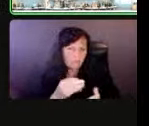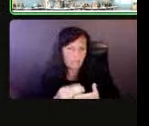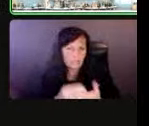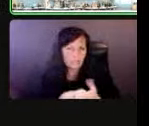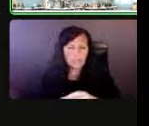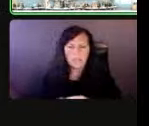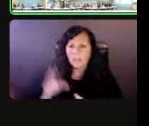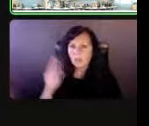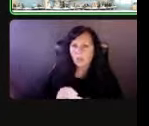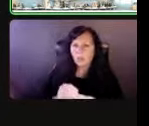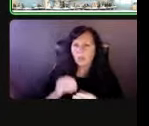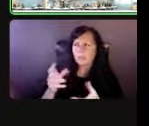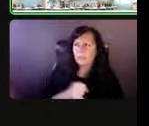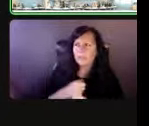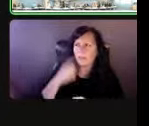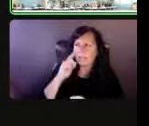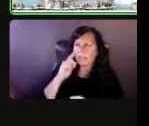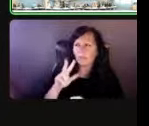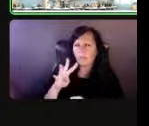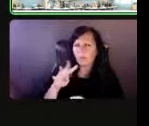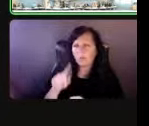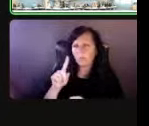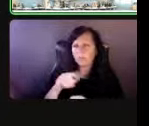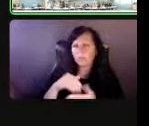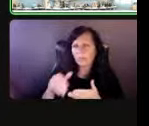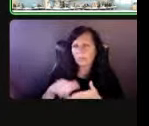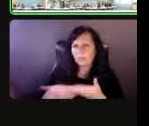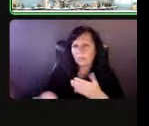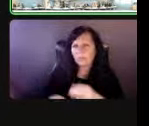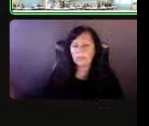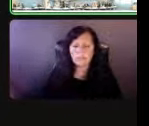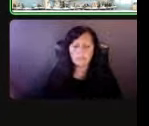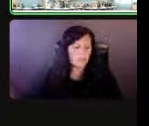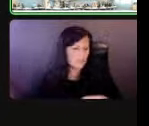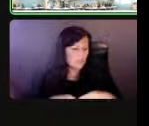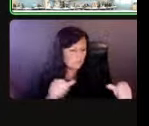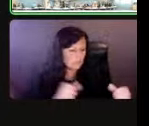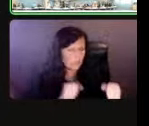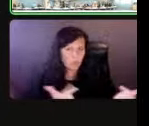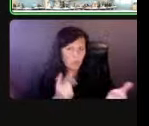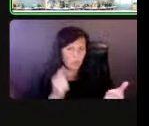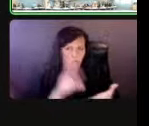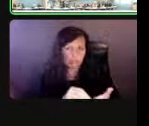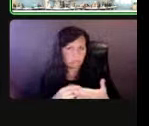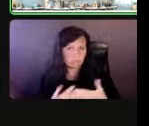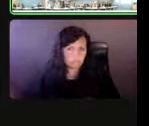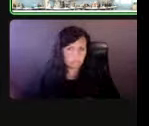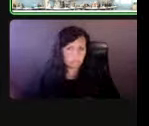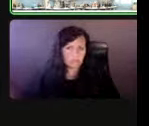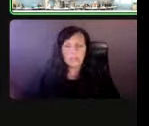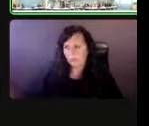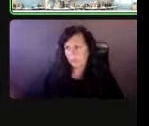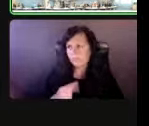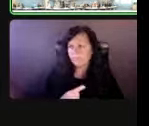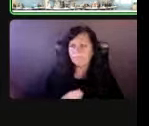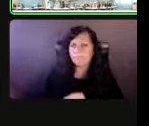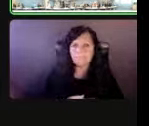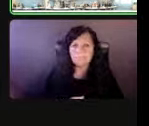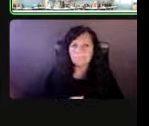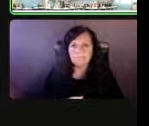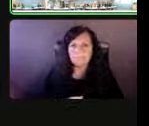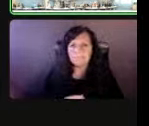Total we received, I think it was $34.1 million. And we've spent it all, I assume. Correct, yes. There's a little